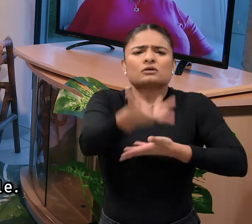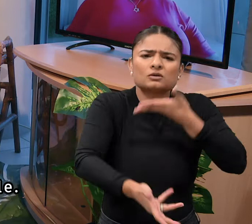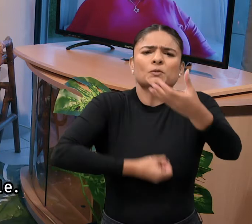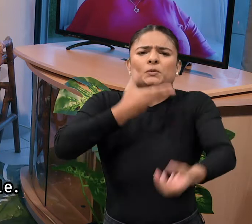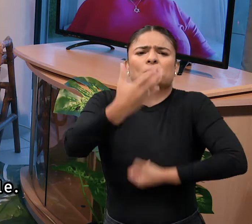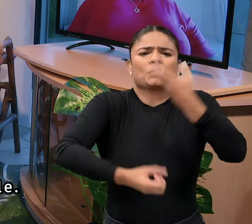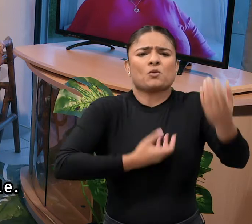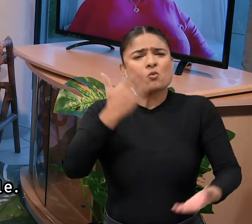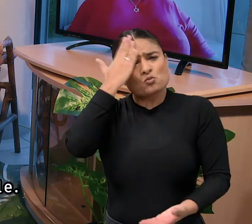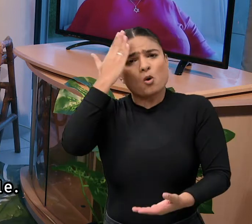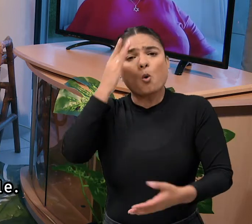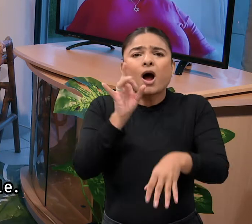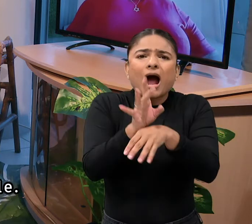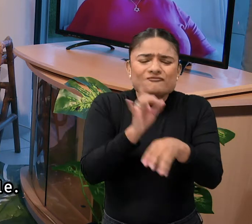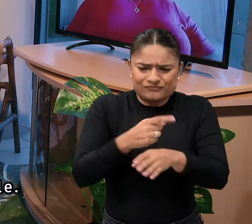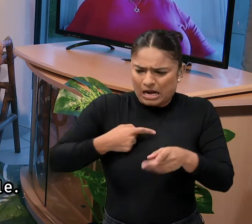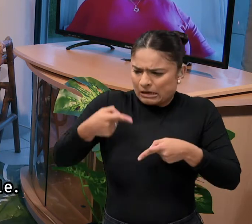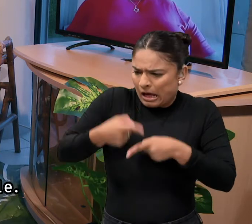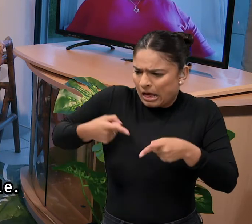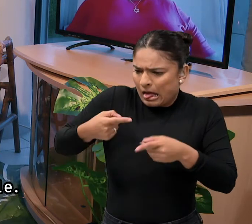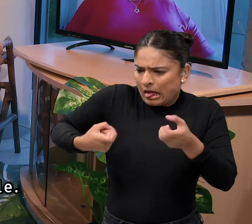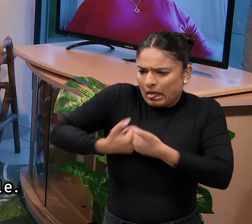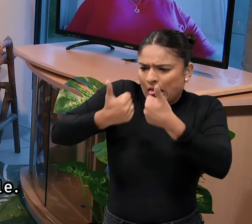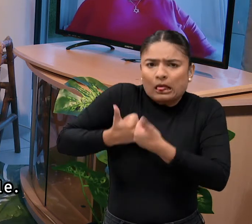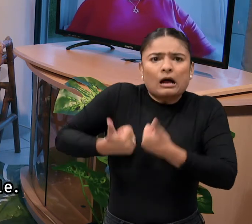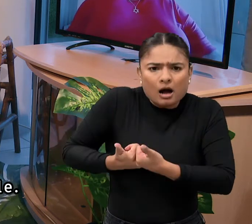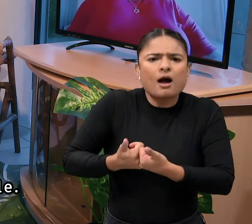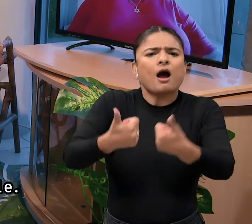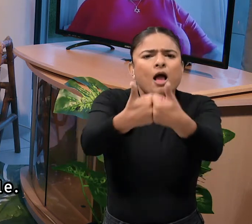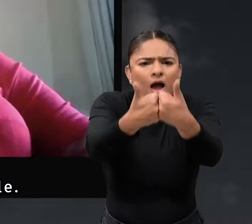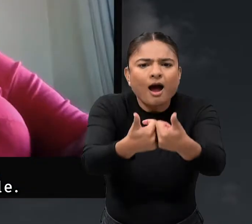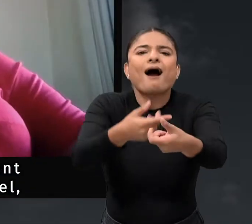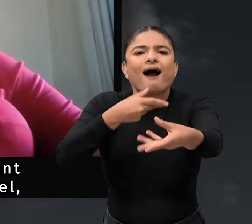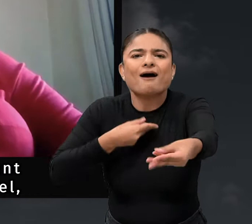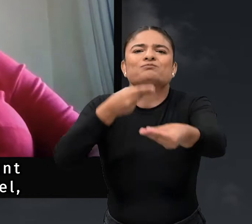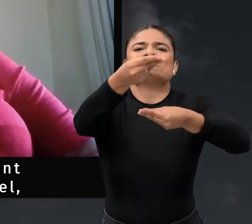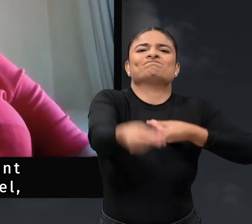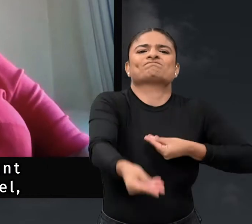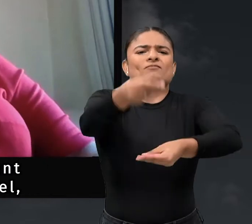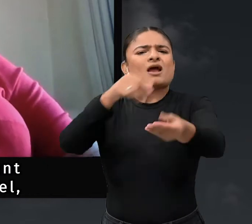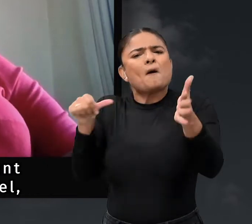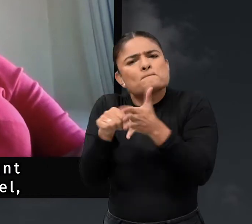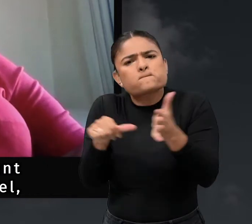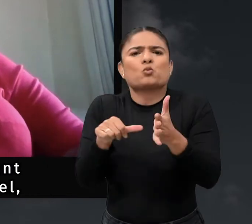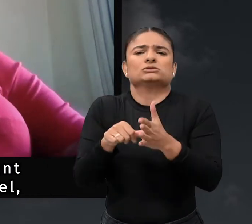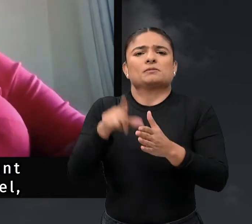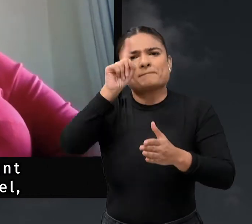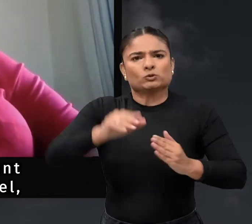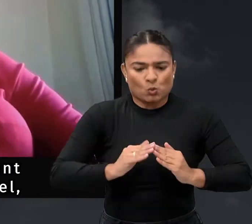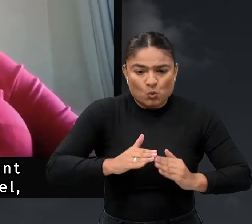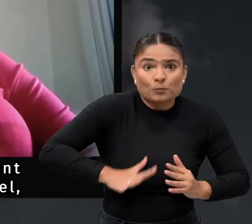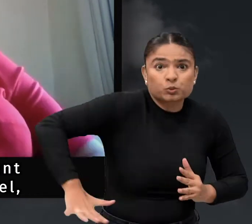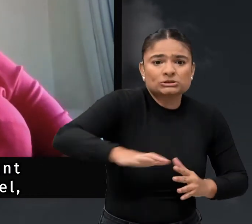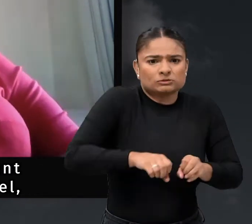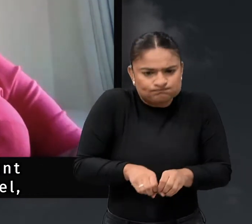We've been there, we've done that. We can pass on advice to other people. So peer support is extremely important, and